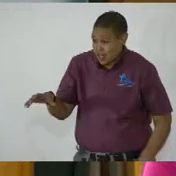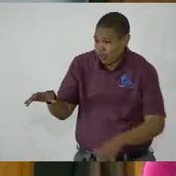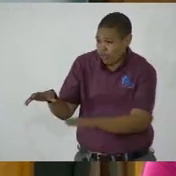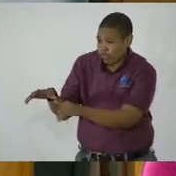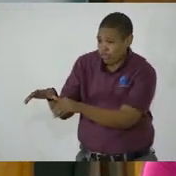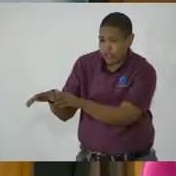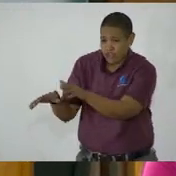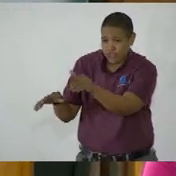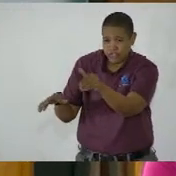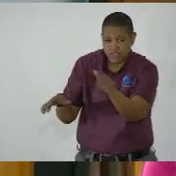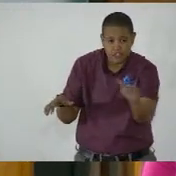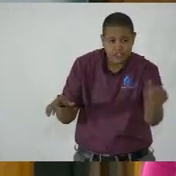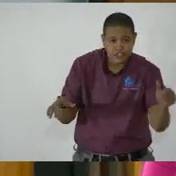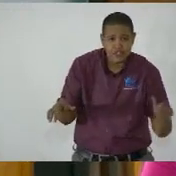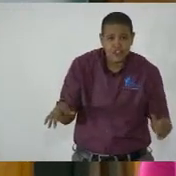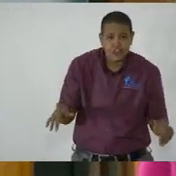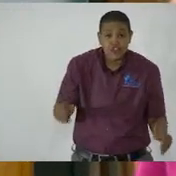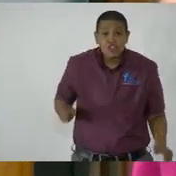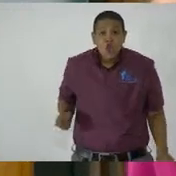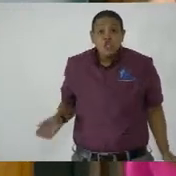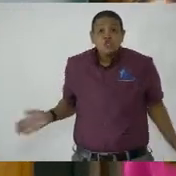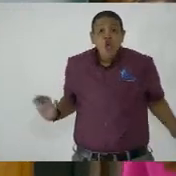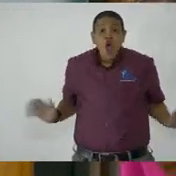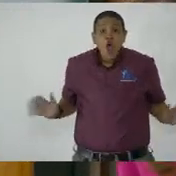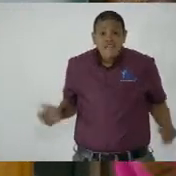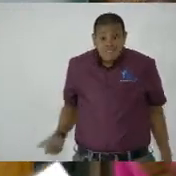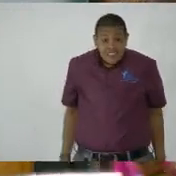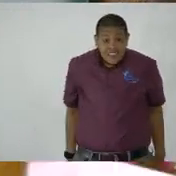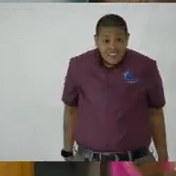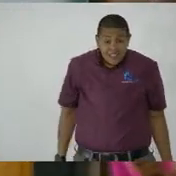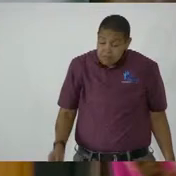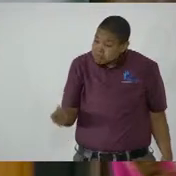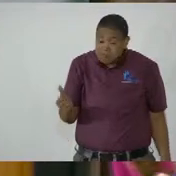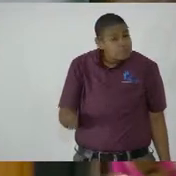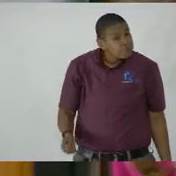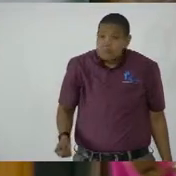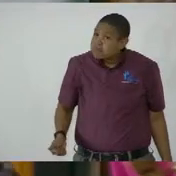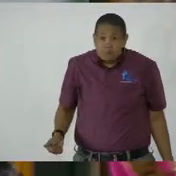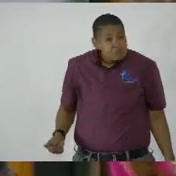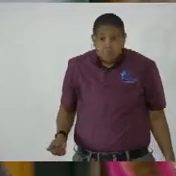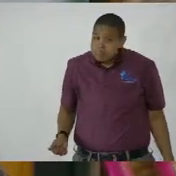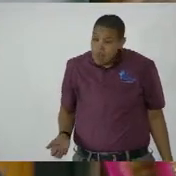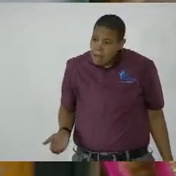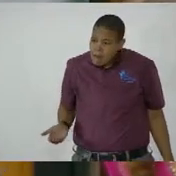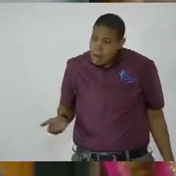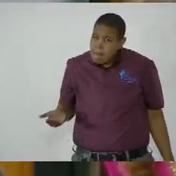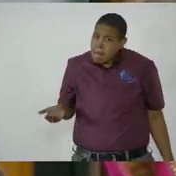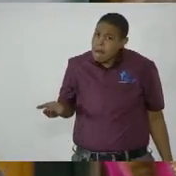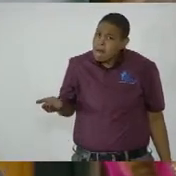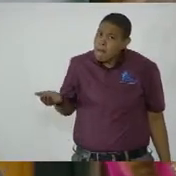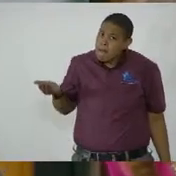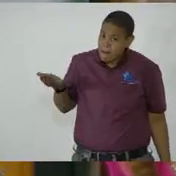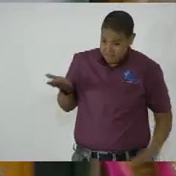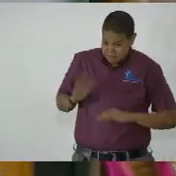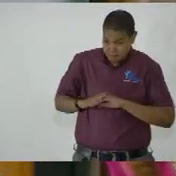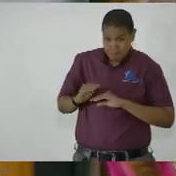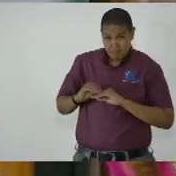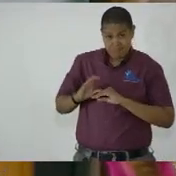no shortage of judges, Madam Speaker, because we have increased the complement of judges in the Supreme